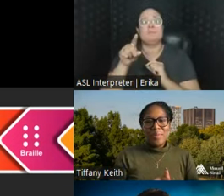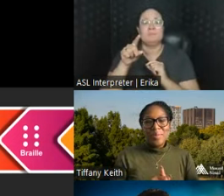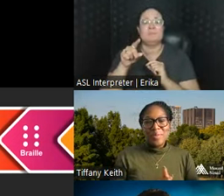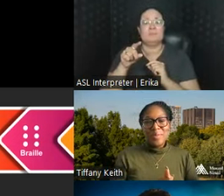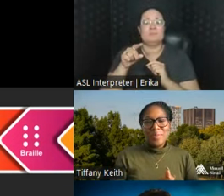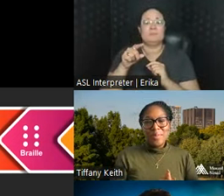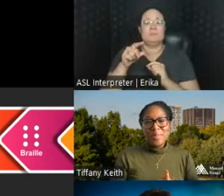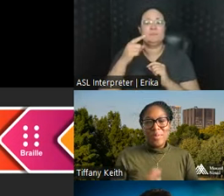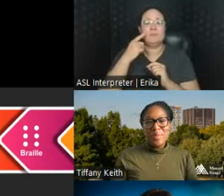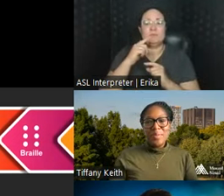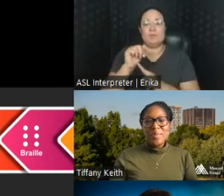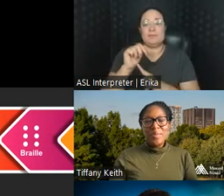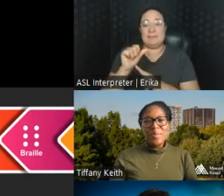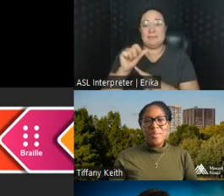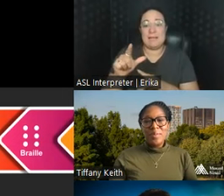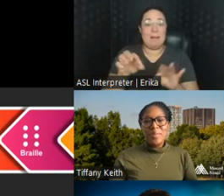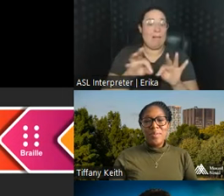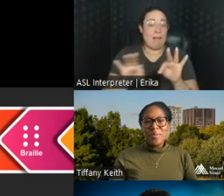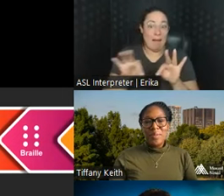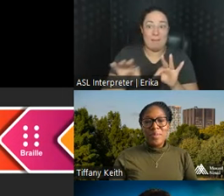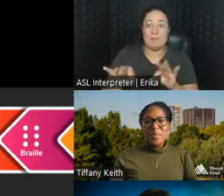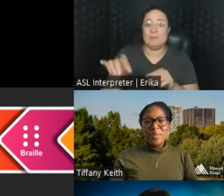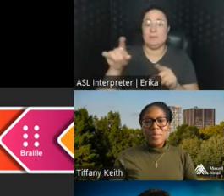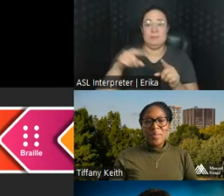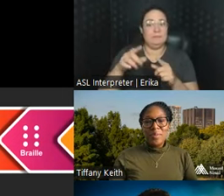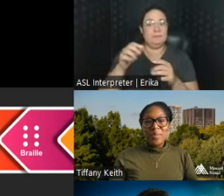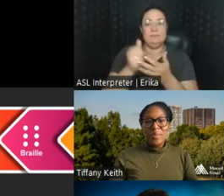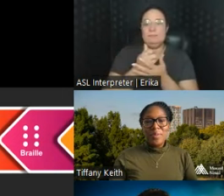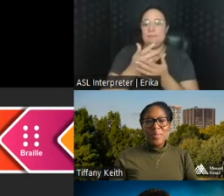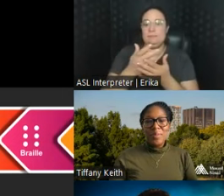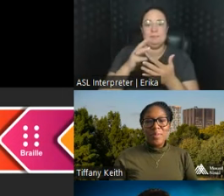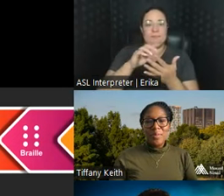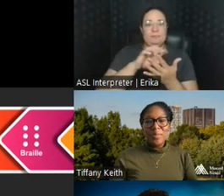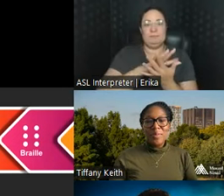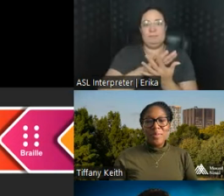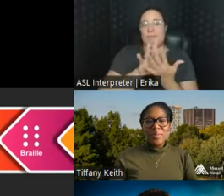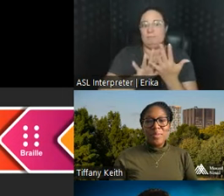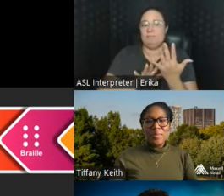know, the ASL component, the captioning, everything in between.